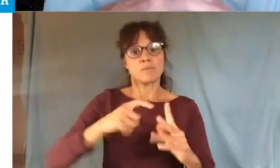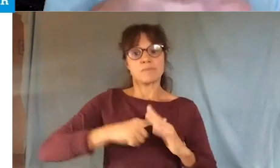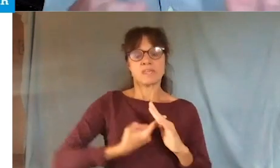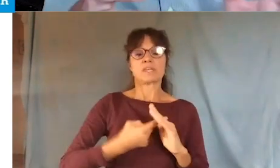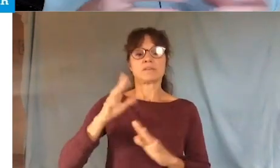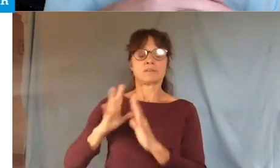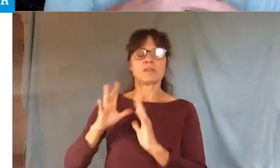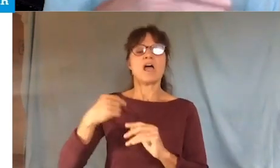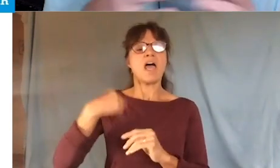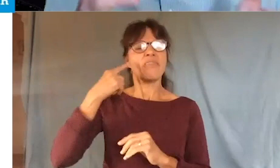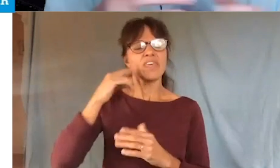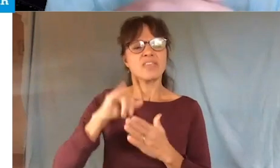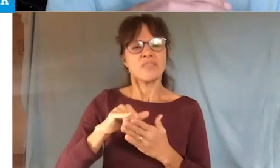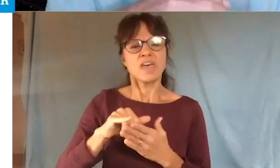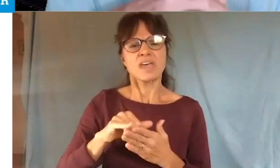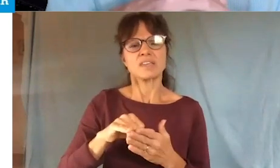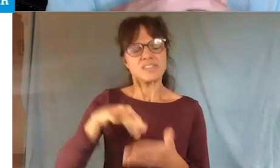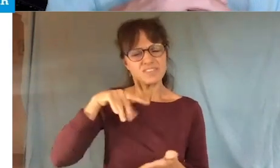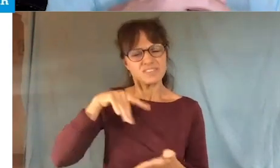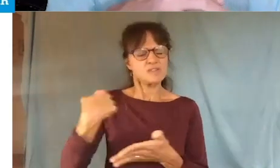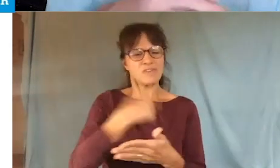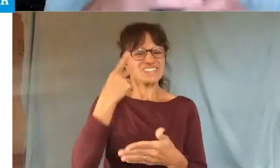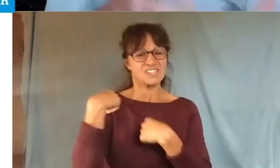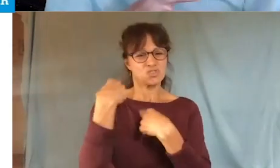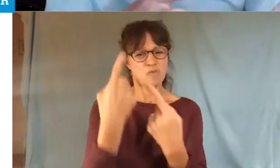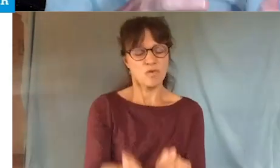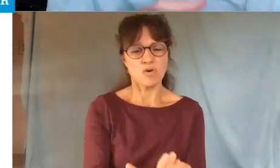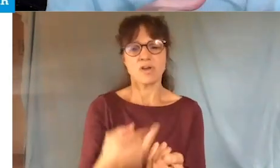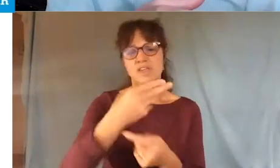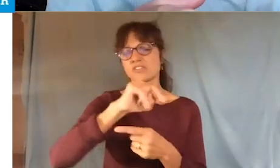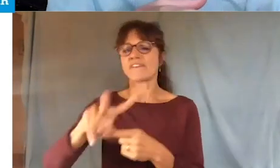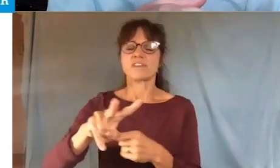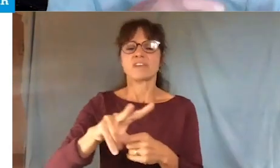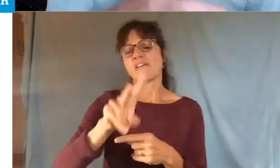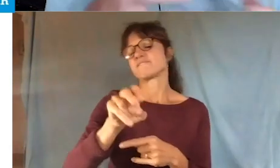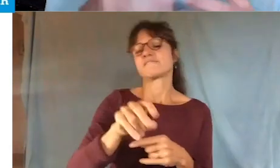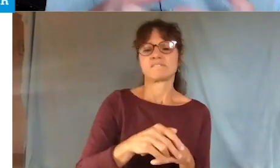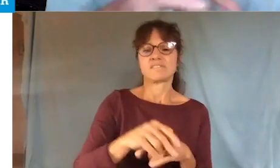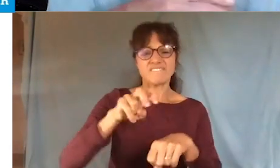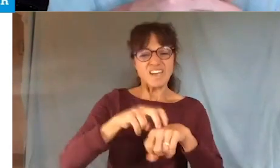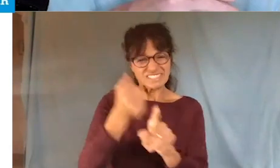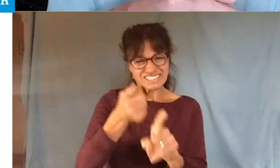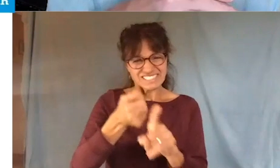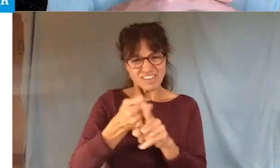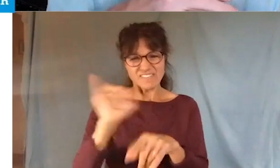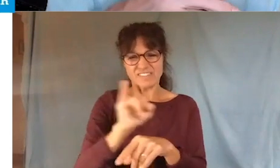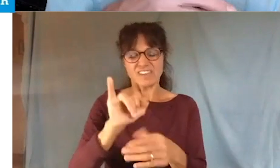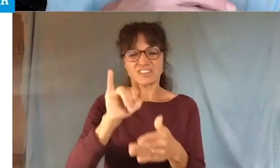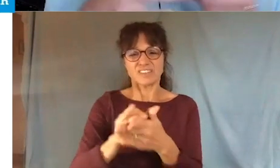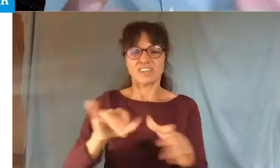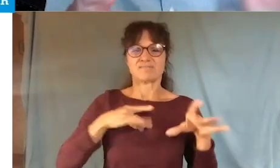beginning, I think that in the studies that we've seen so far, the HIV virus itself and the infection that it